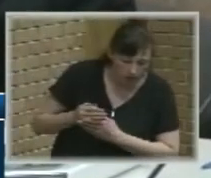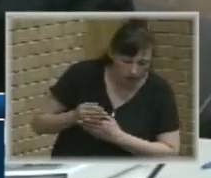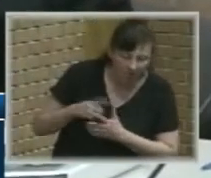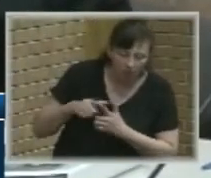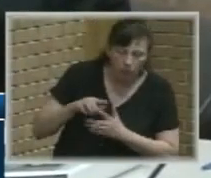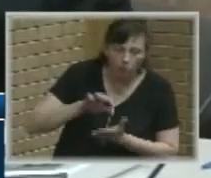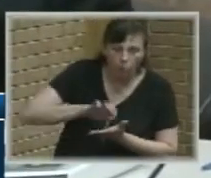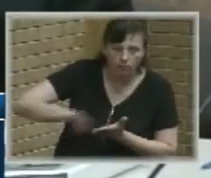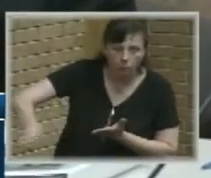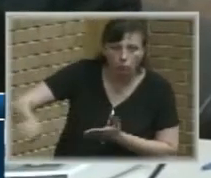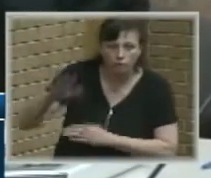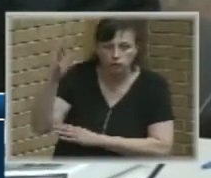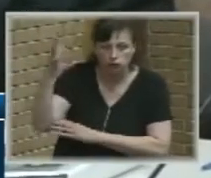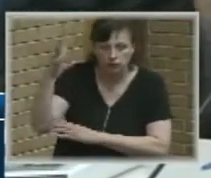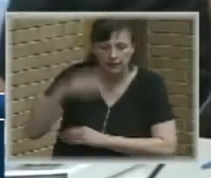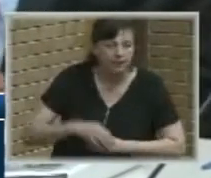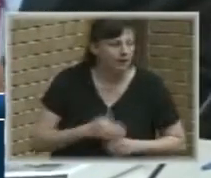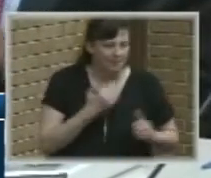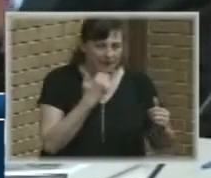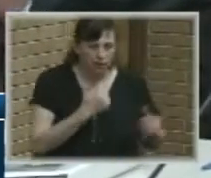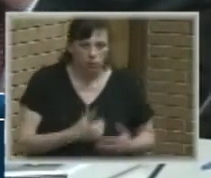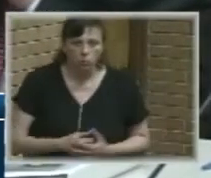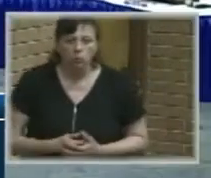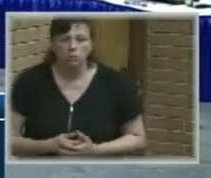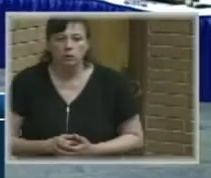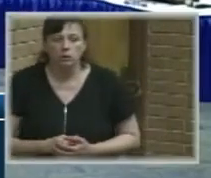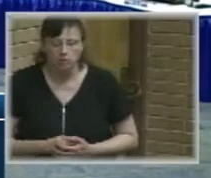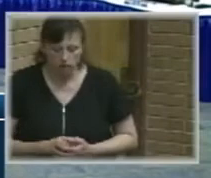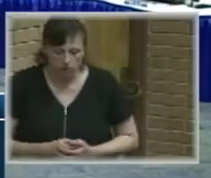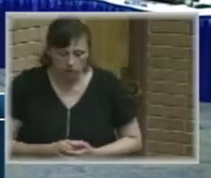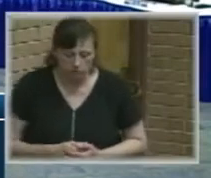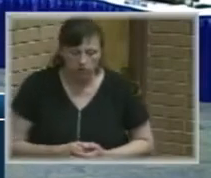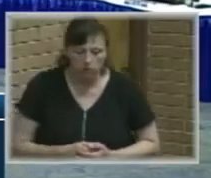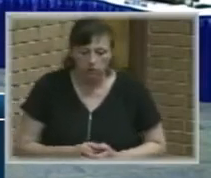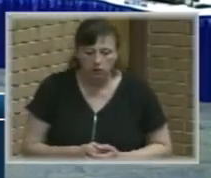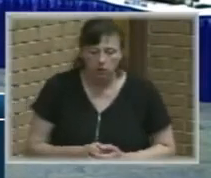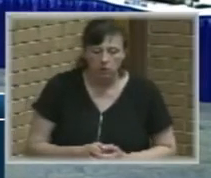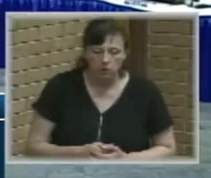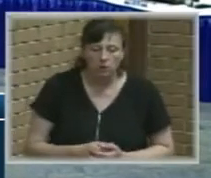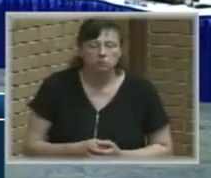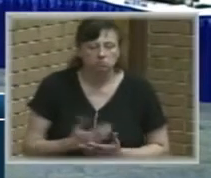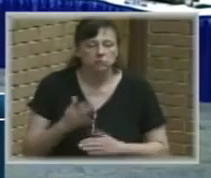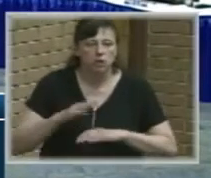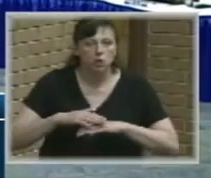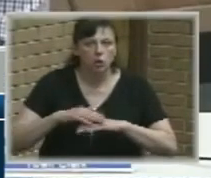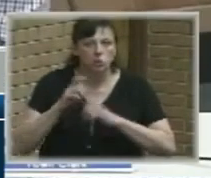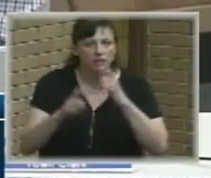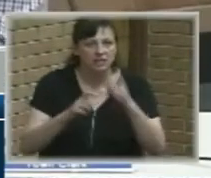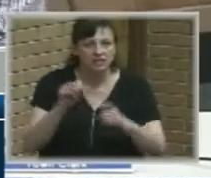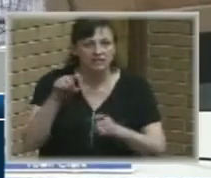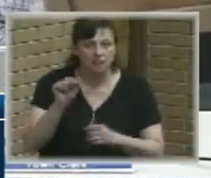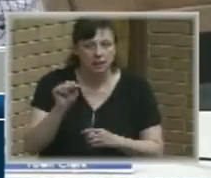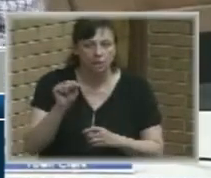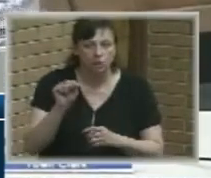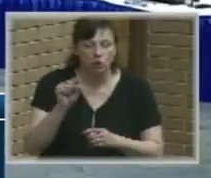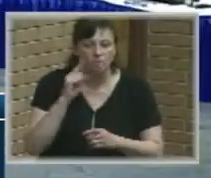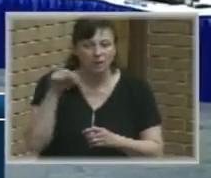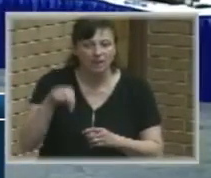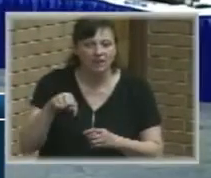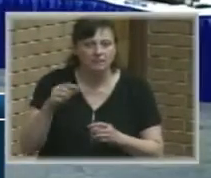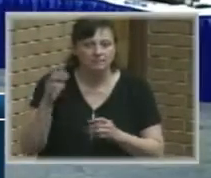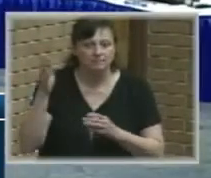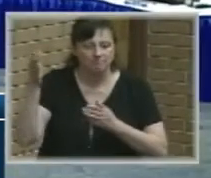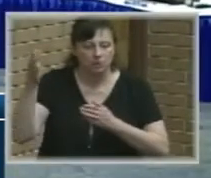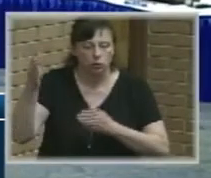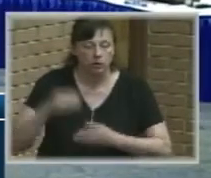removed. Thank you. And Mr. Supervisor, the notice was in the September 12th edition of the Post. Great, thank you very